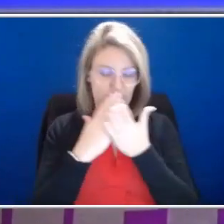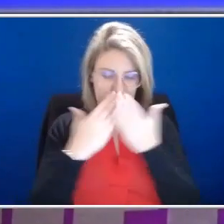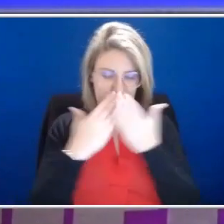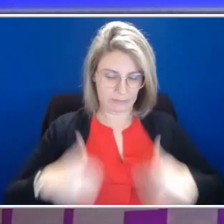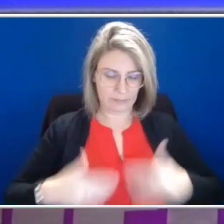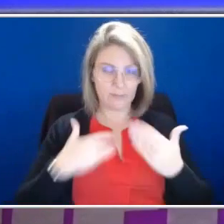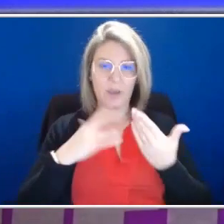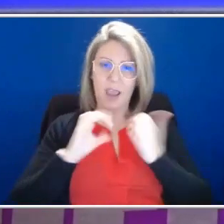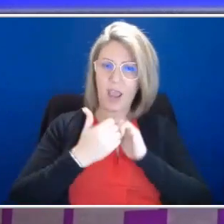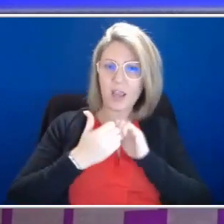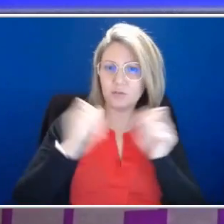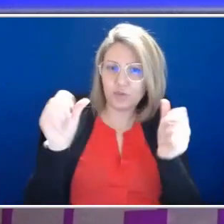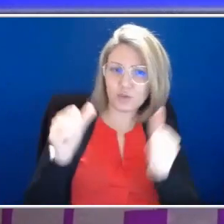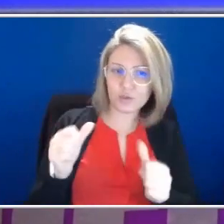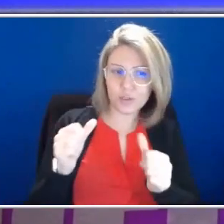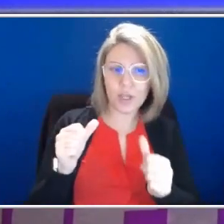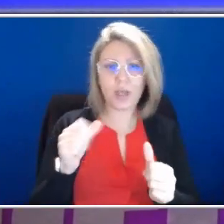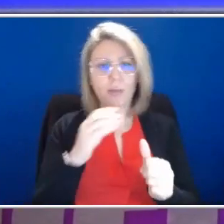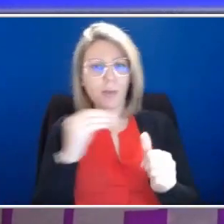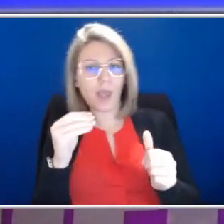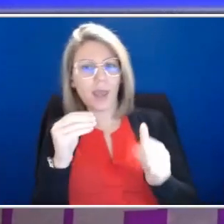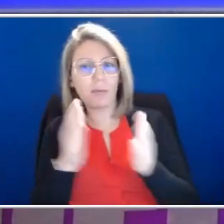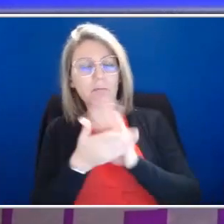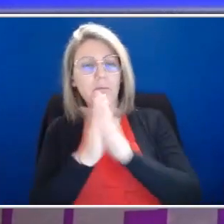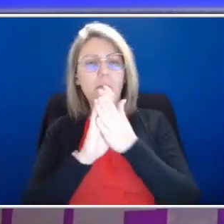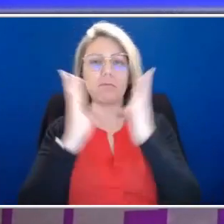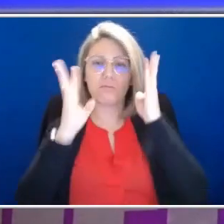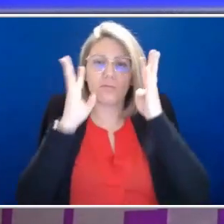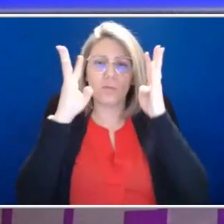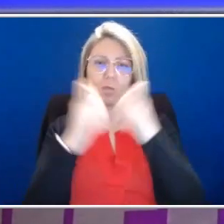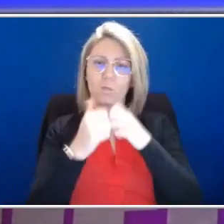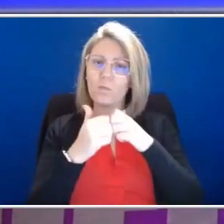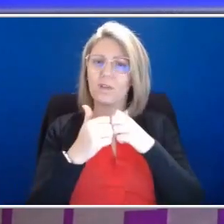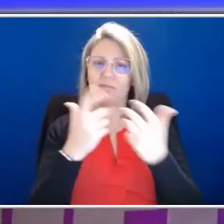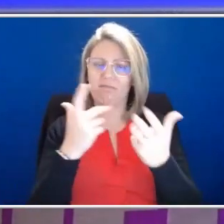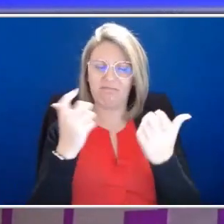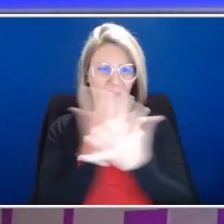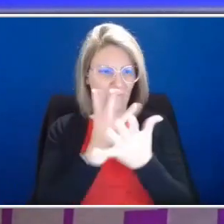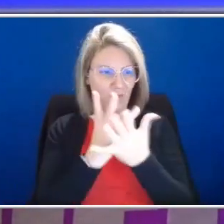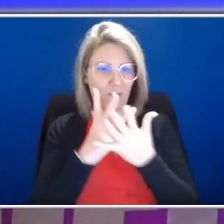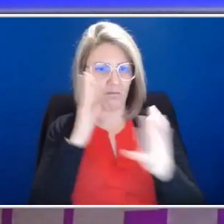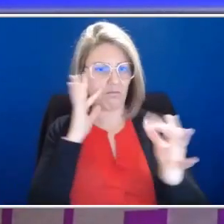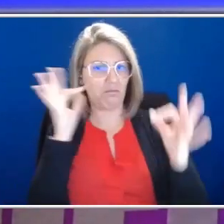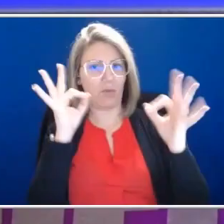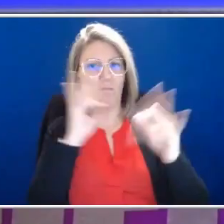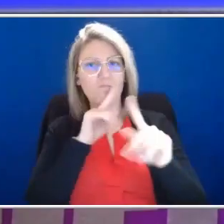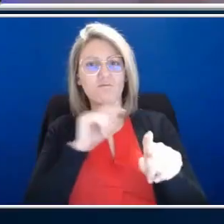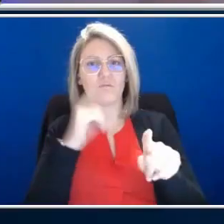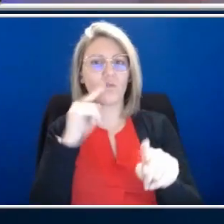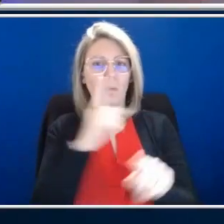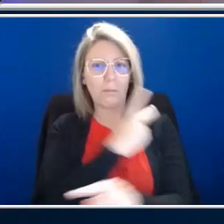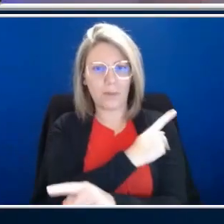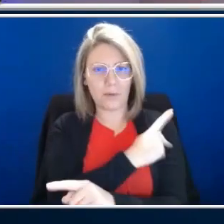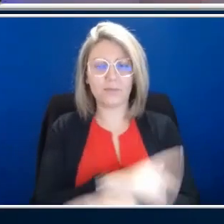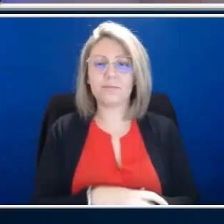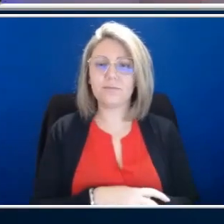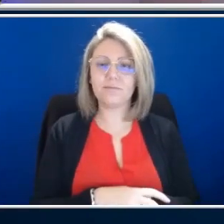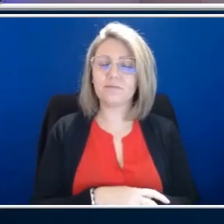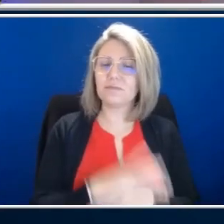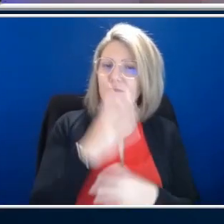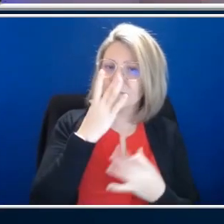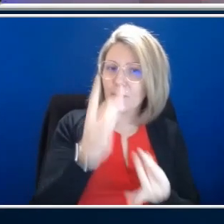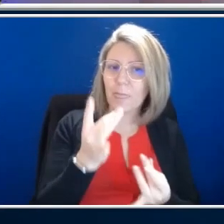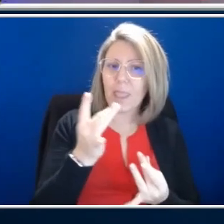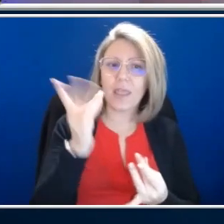it to get creative with our reconstruction and really deliver a very precise result to the patient. It's so interesting to hear you say it's common,